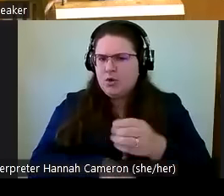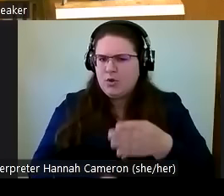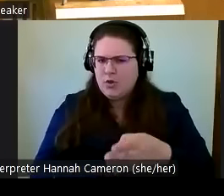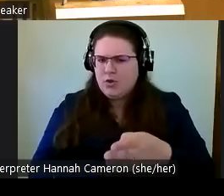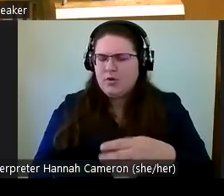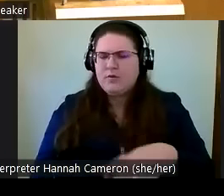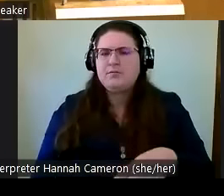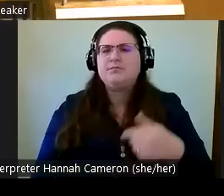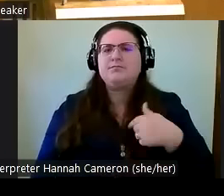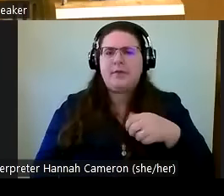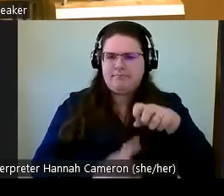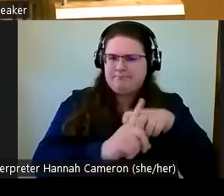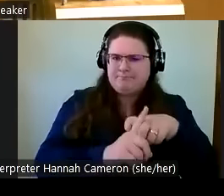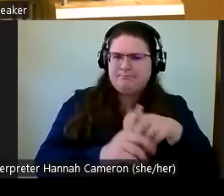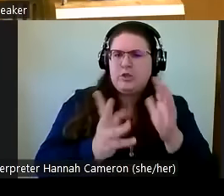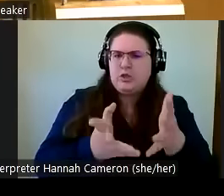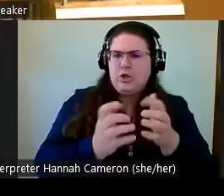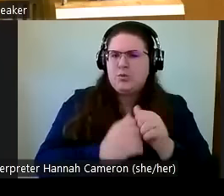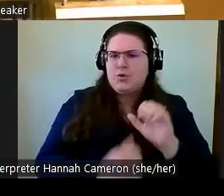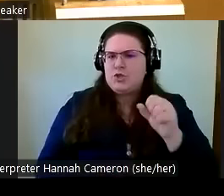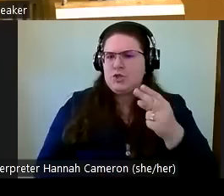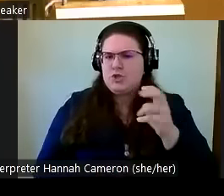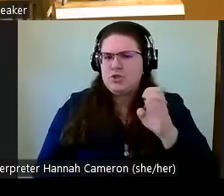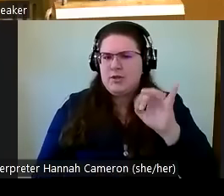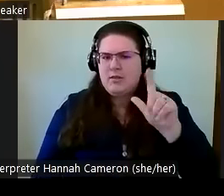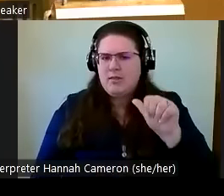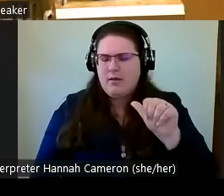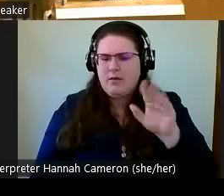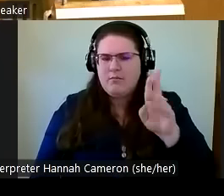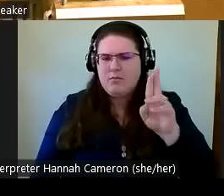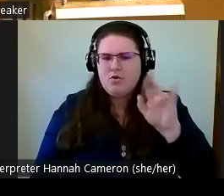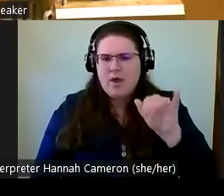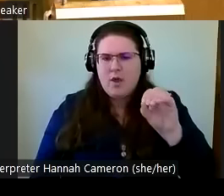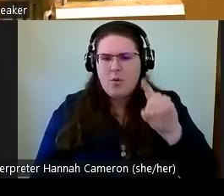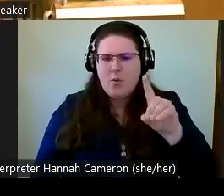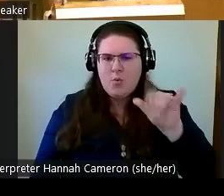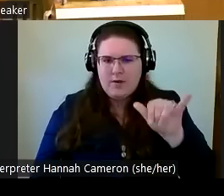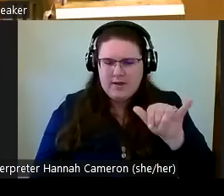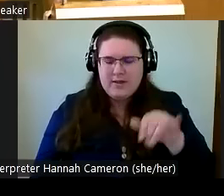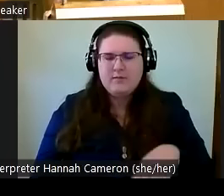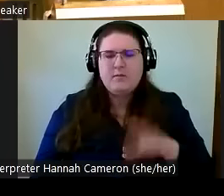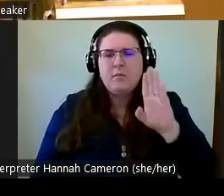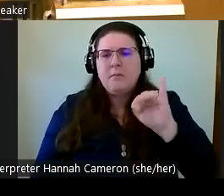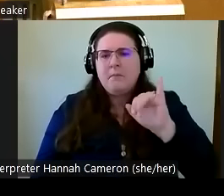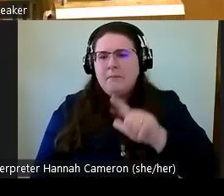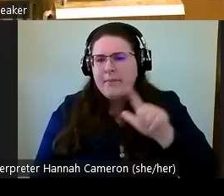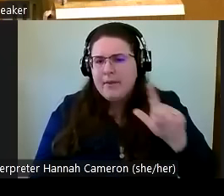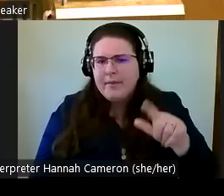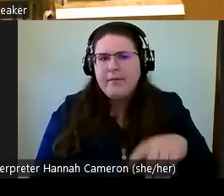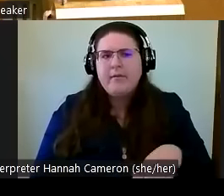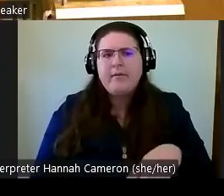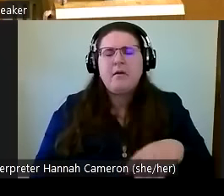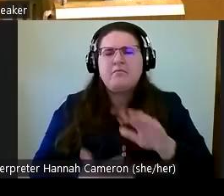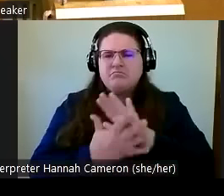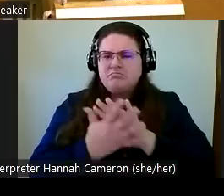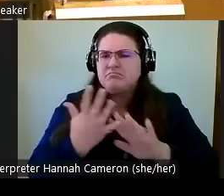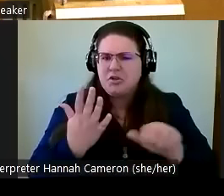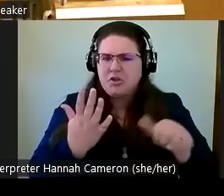to Sheila Briotti, who's here, and Bill Small, who may or may not be here, and Bill is there, and let them